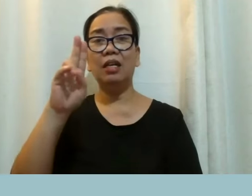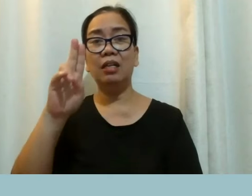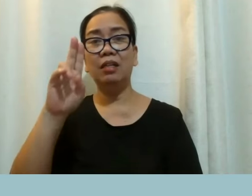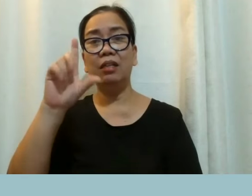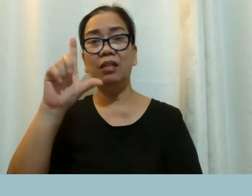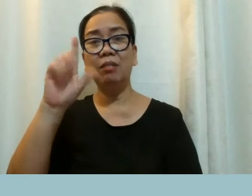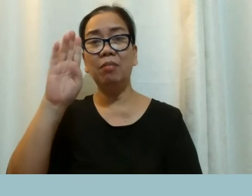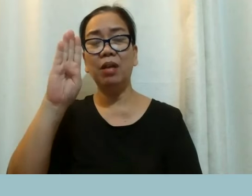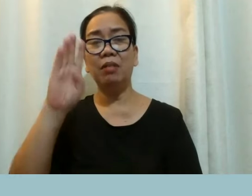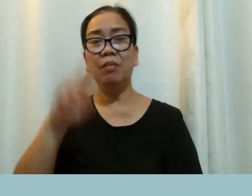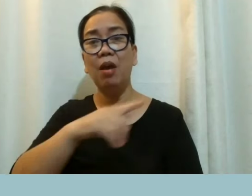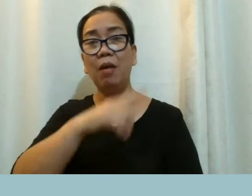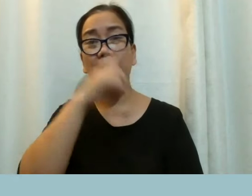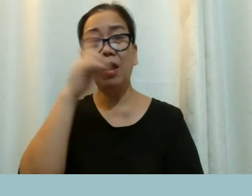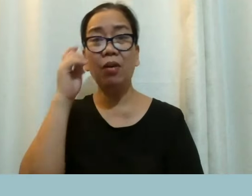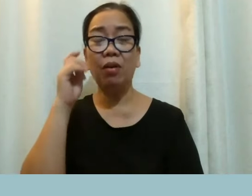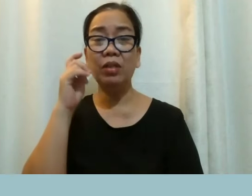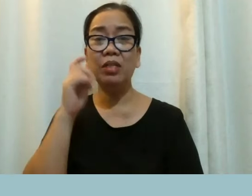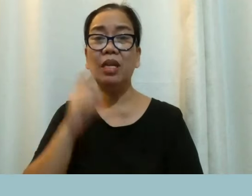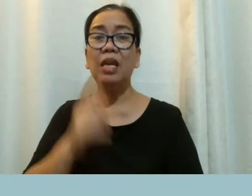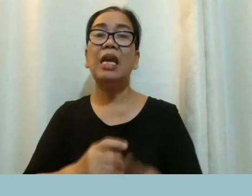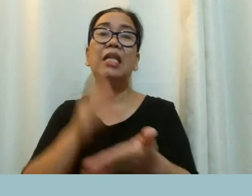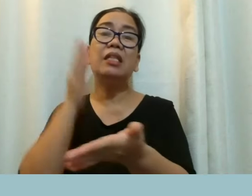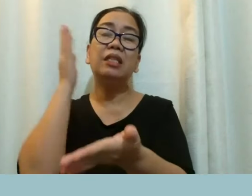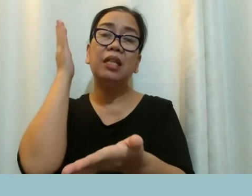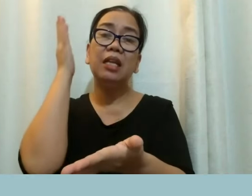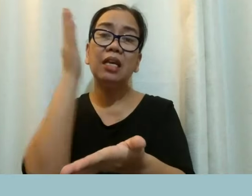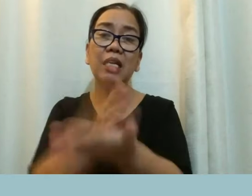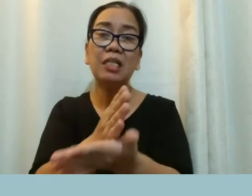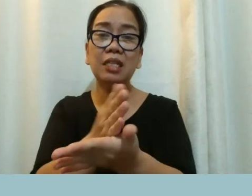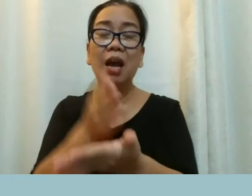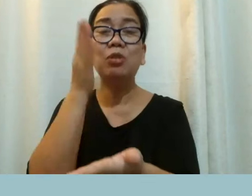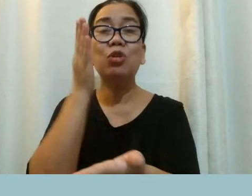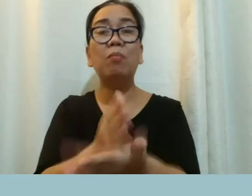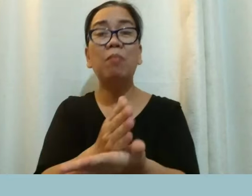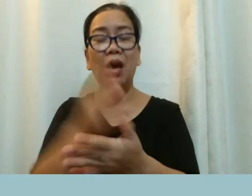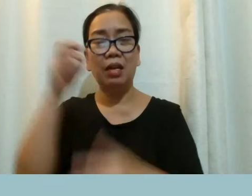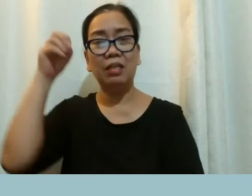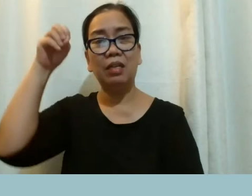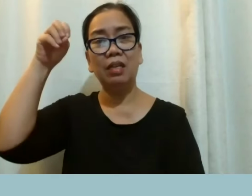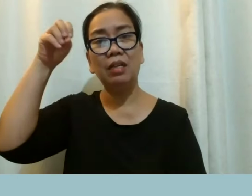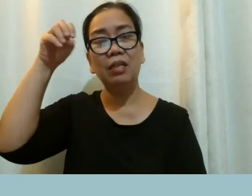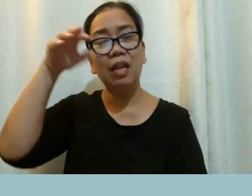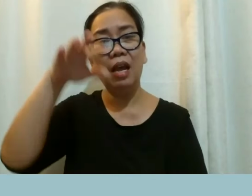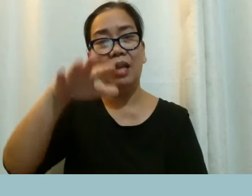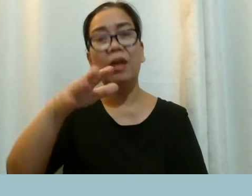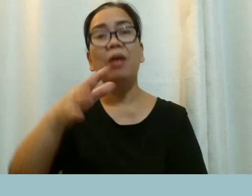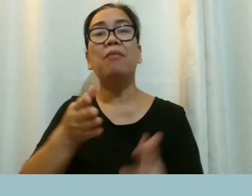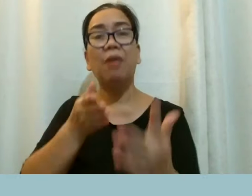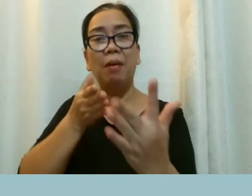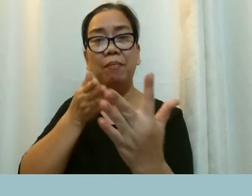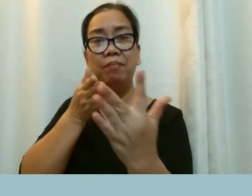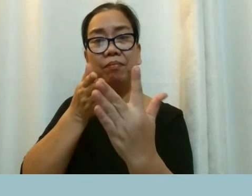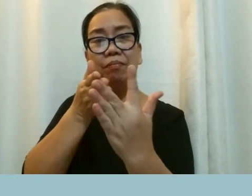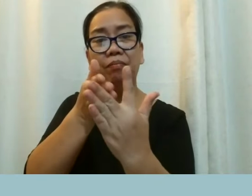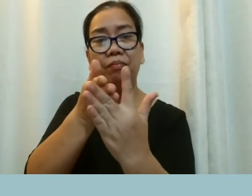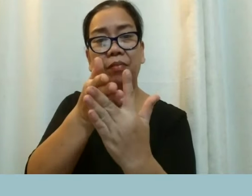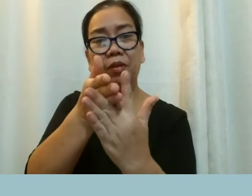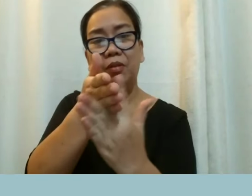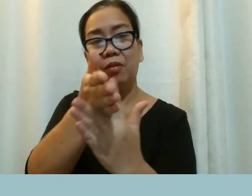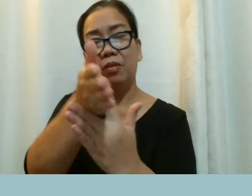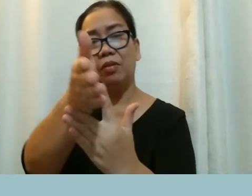inside that bulb because it stops or blocks the light from